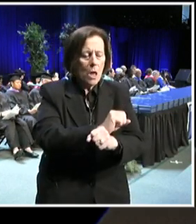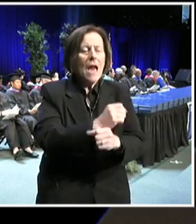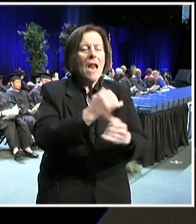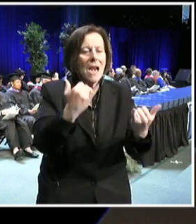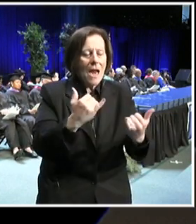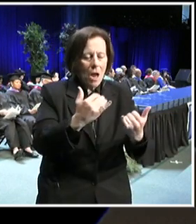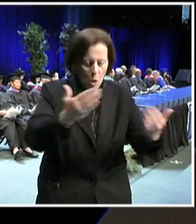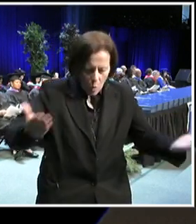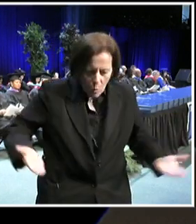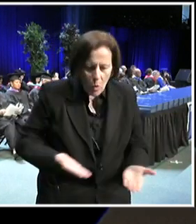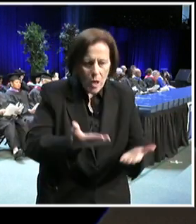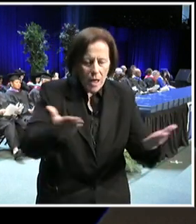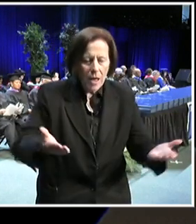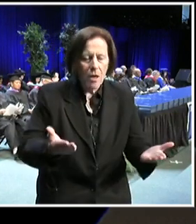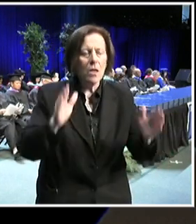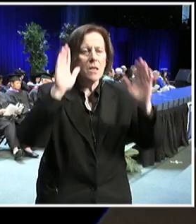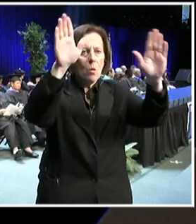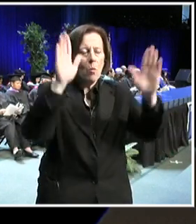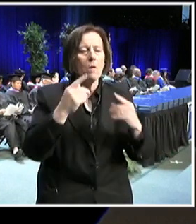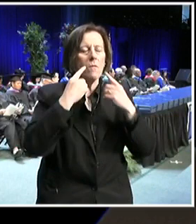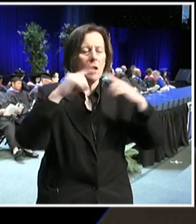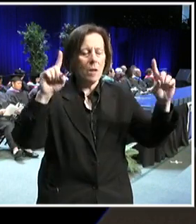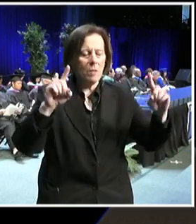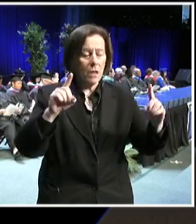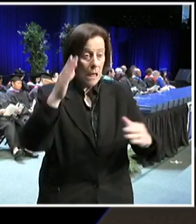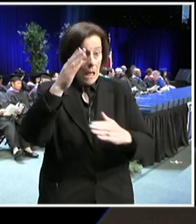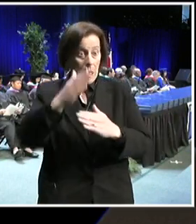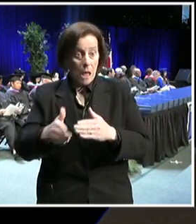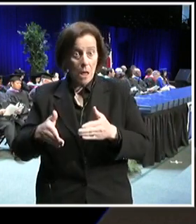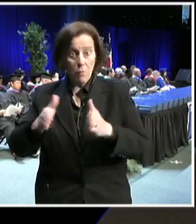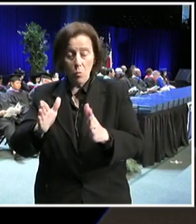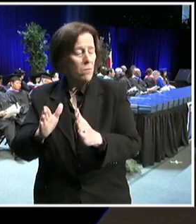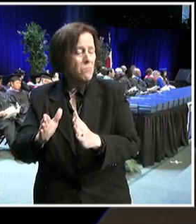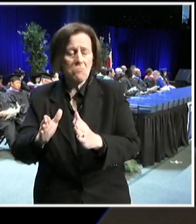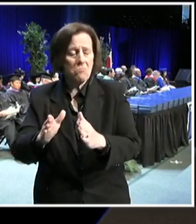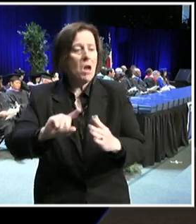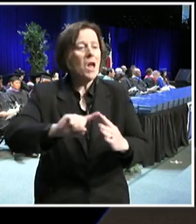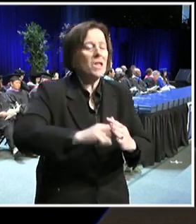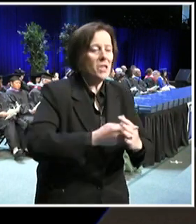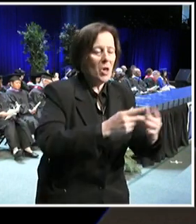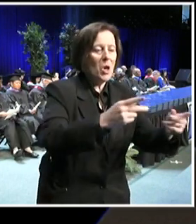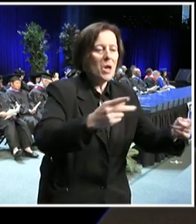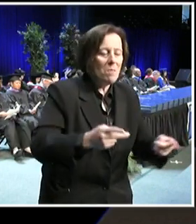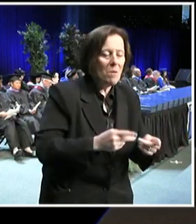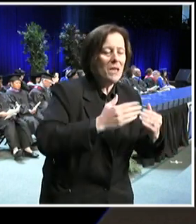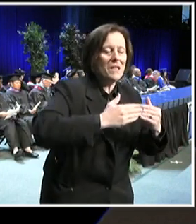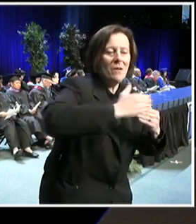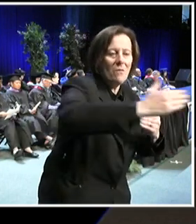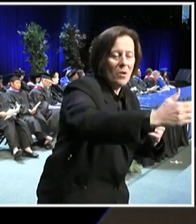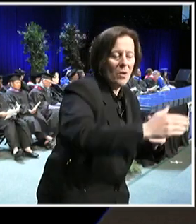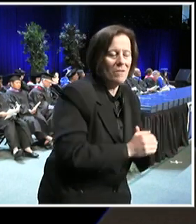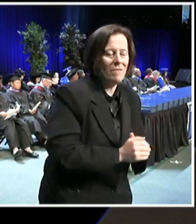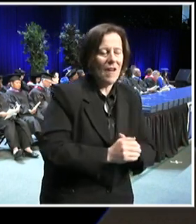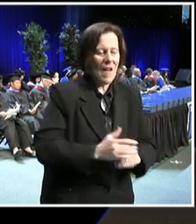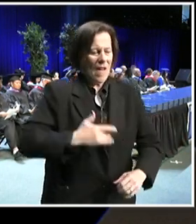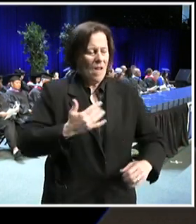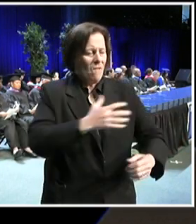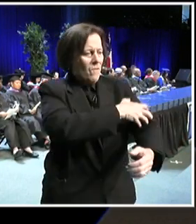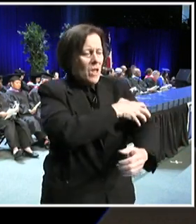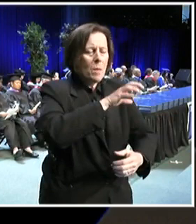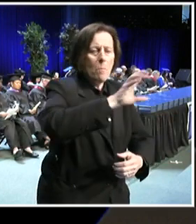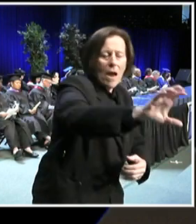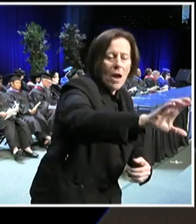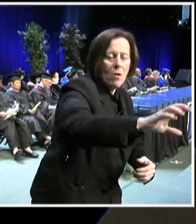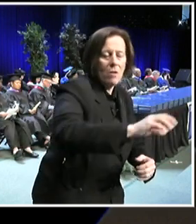This is such a great accomplishment, and it shouldn't be the end of the road, just a starting point for the next leap forward. Feel empowered by this